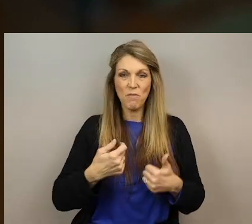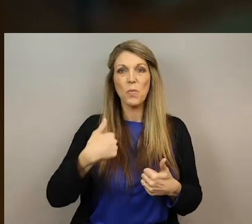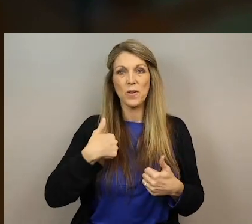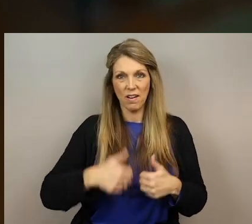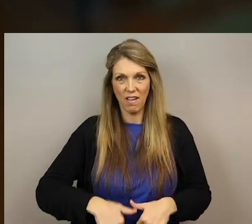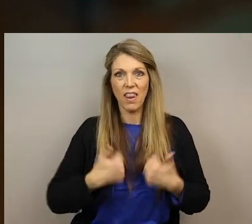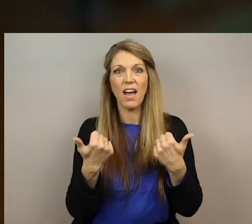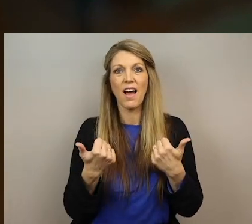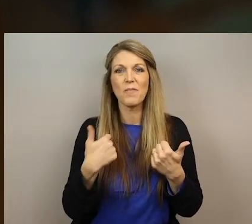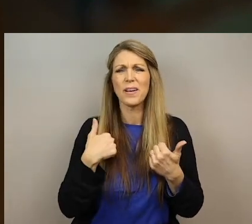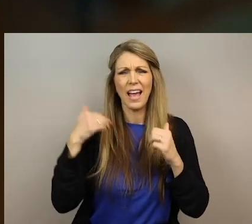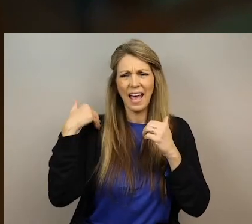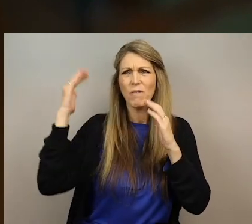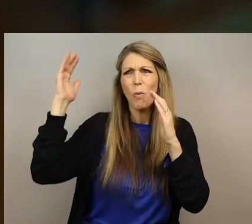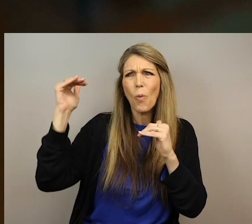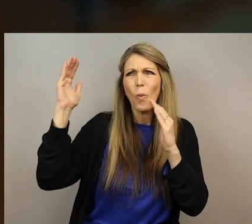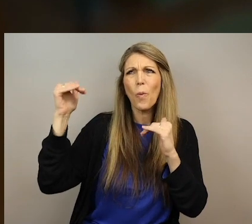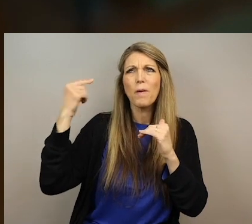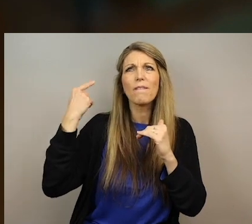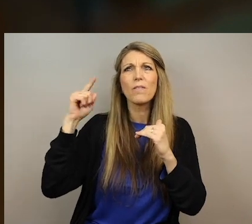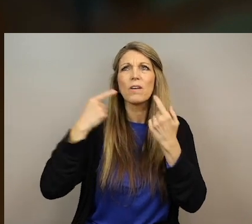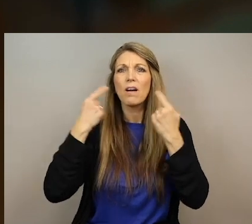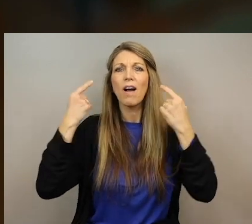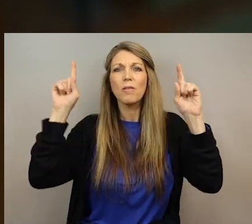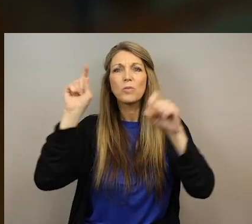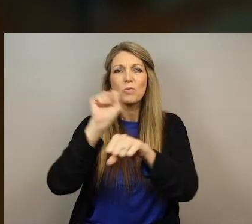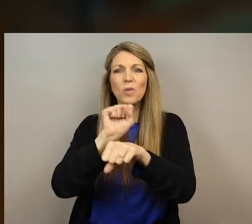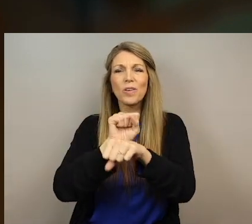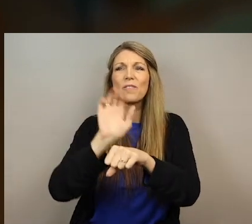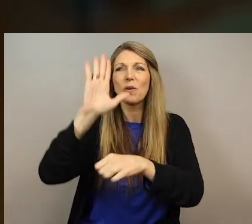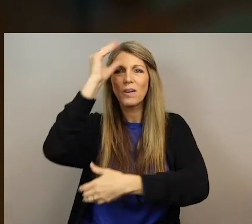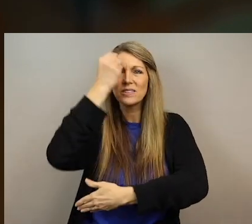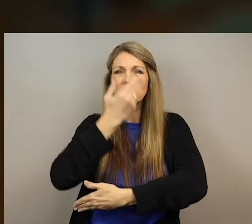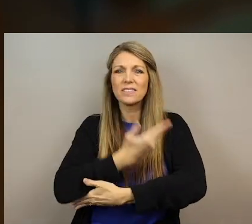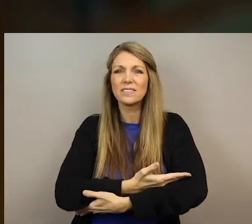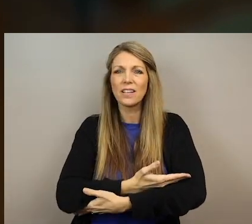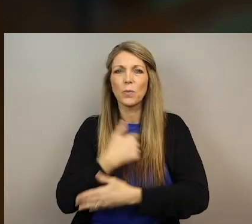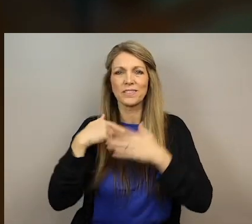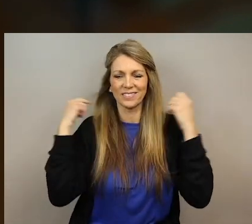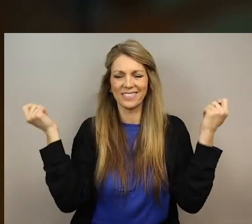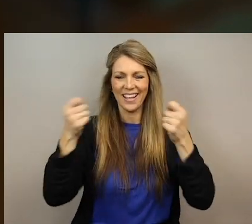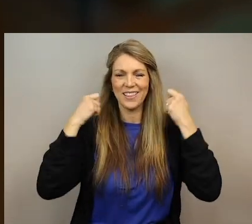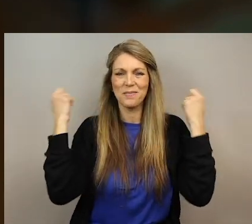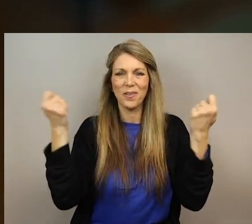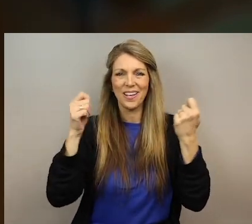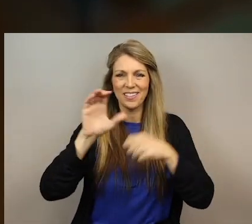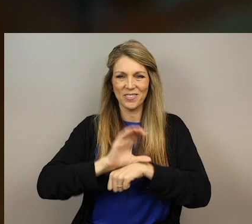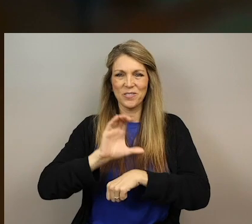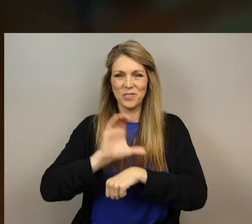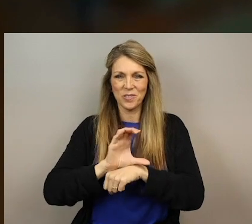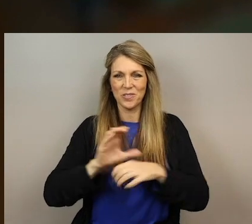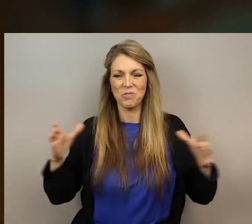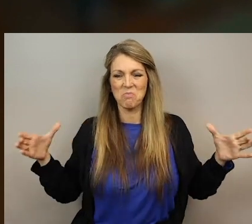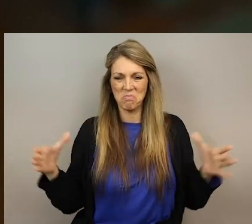alive. Father, we have hope because of the finished work of your Son, Jesus Christ. So we just celebrate together as a church